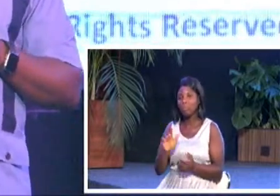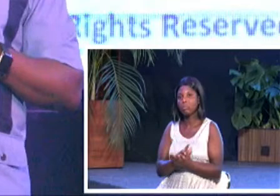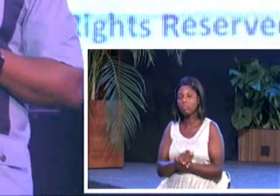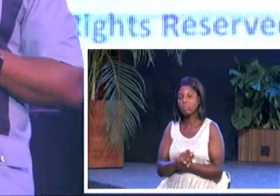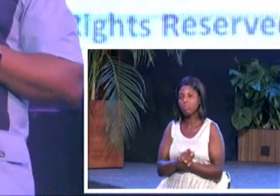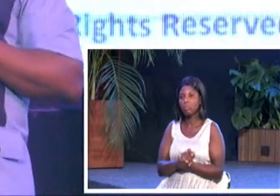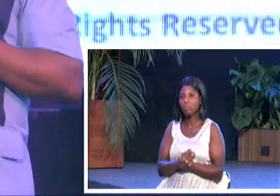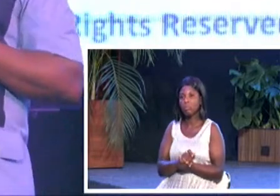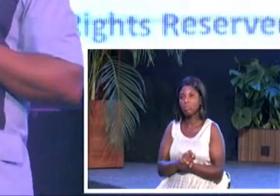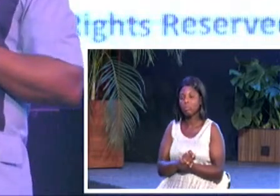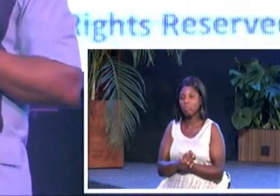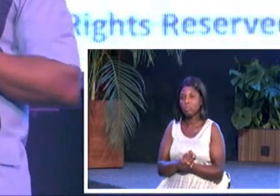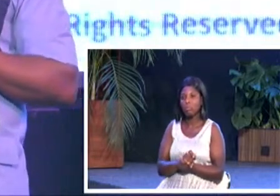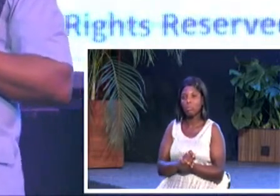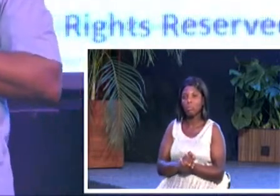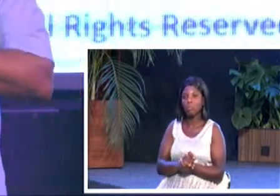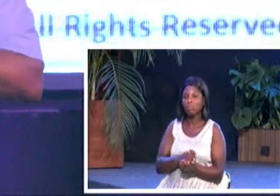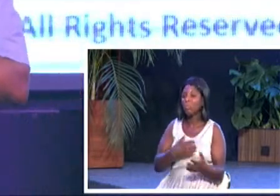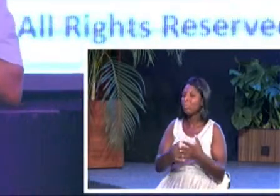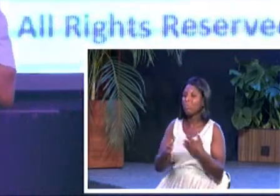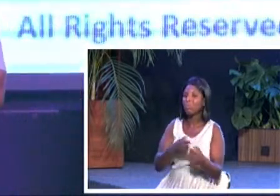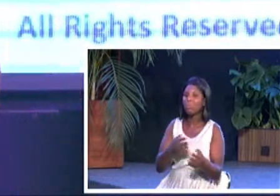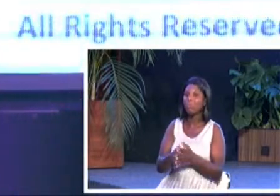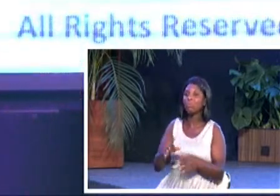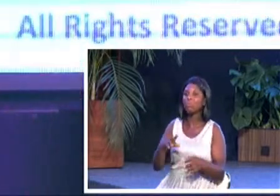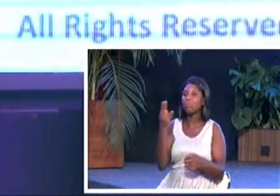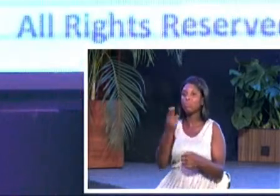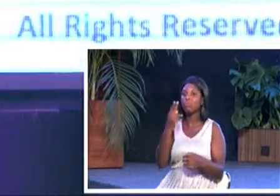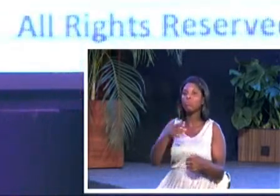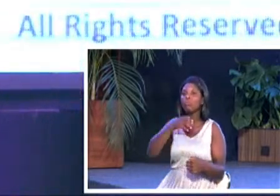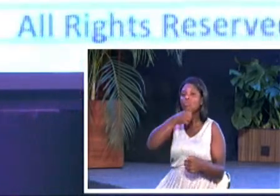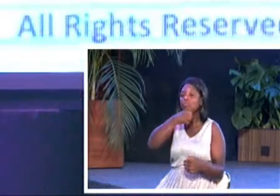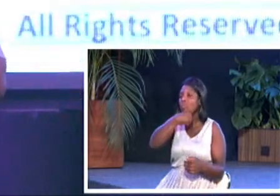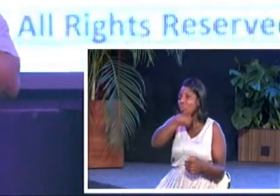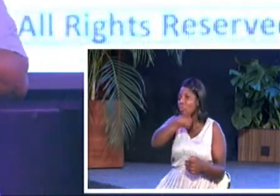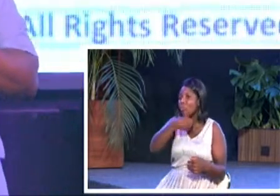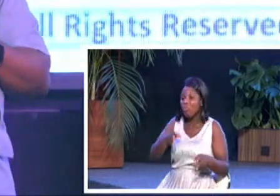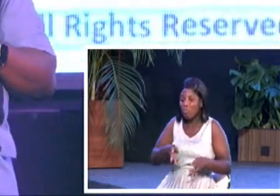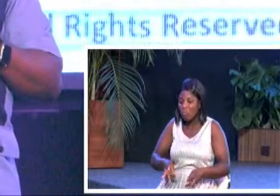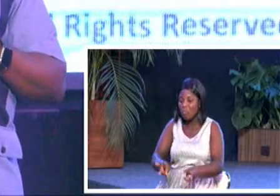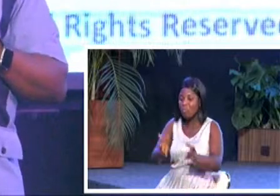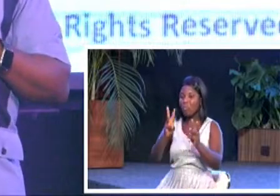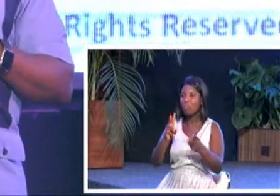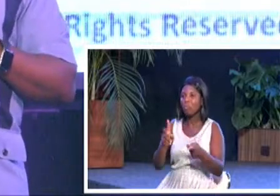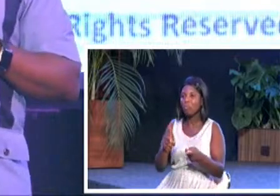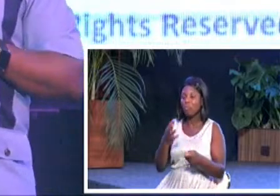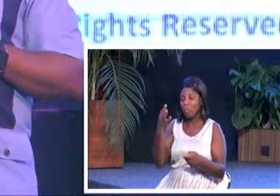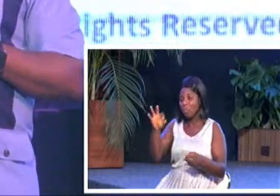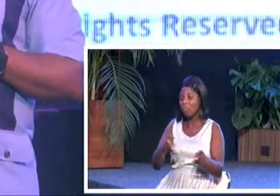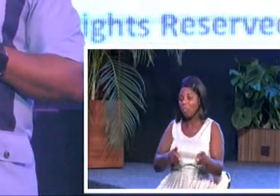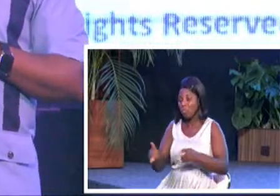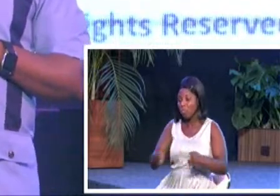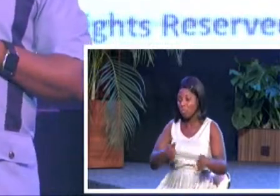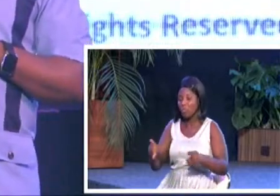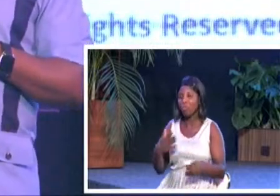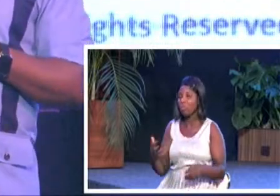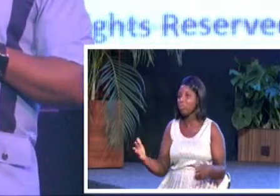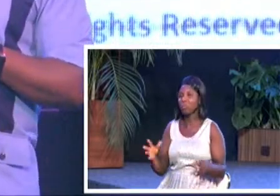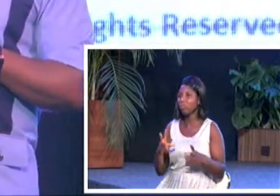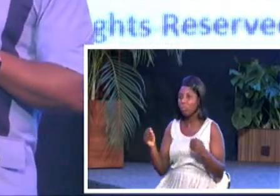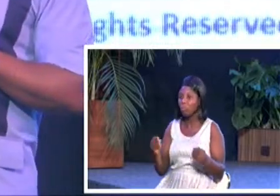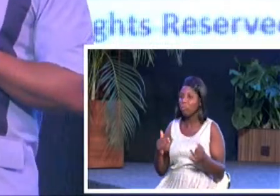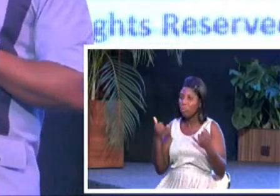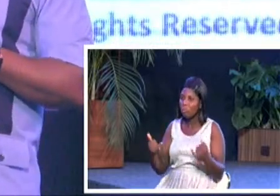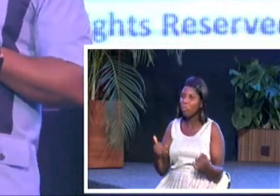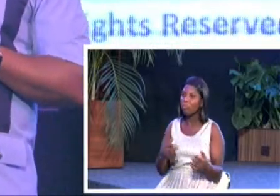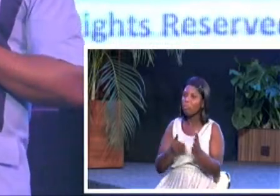to the traditional way of doing things, but see how you can treat the skill you have with digital innovations so that it can